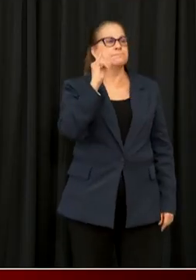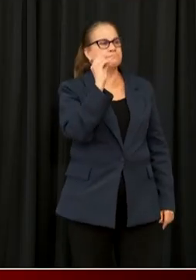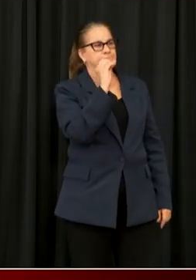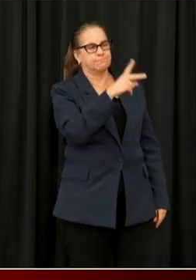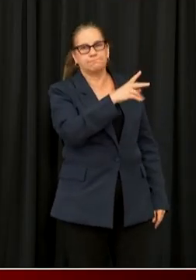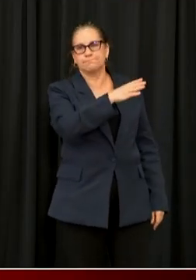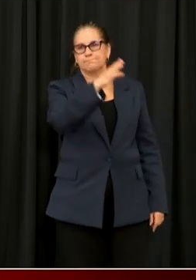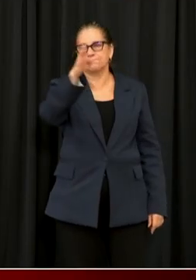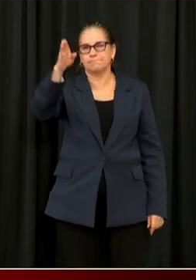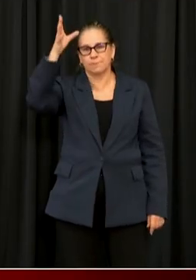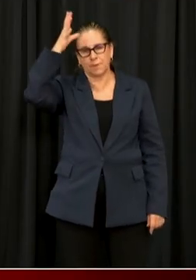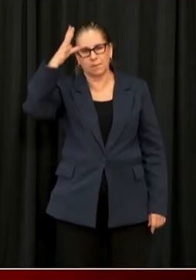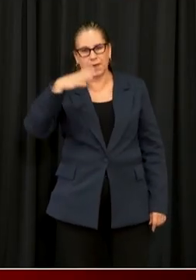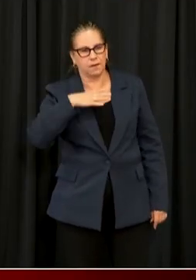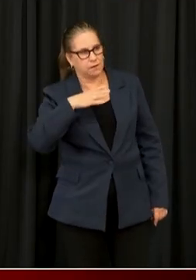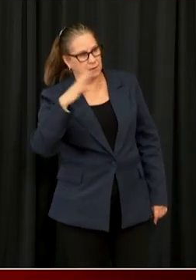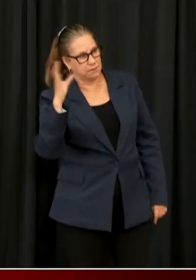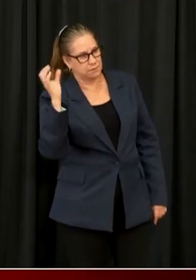Okay, yes.